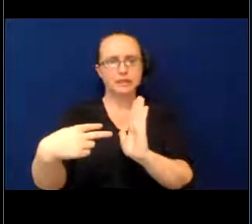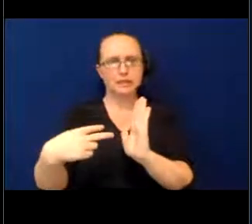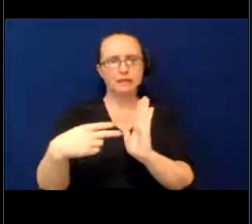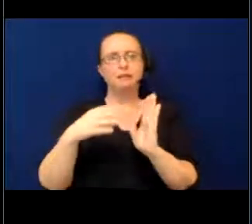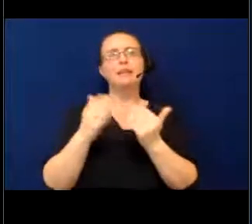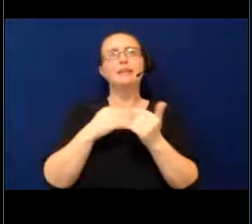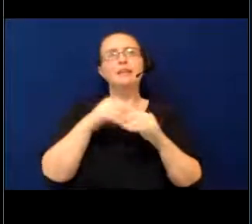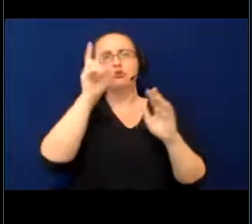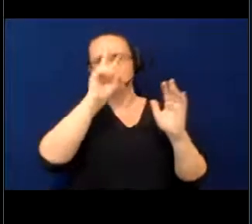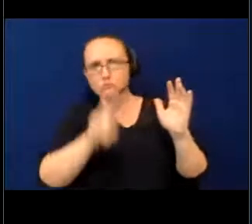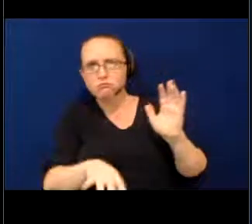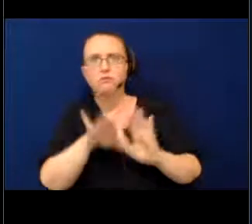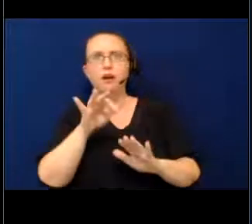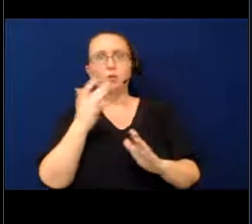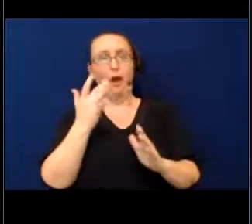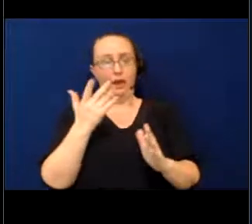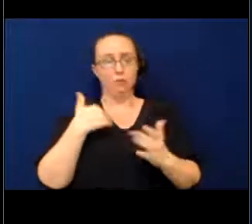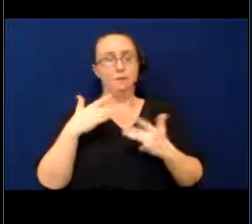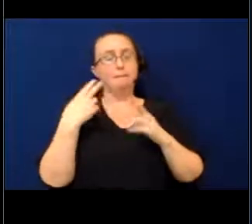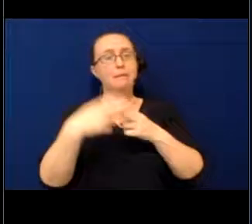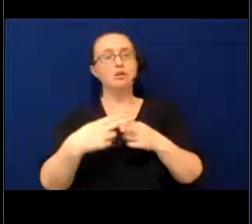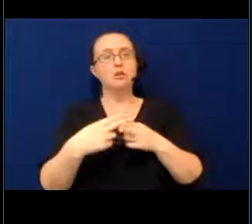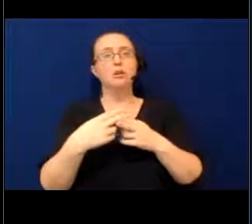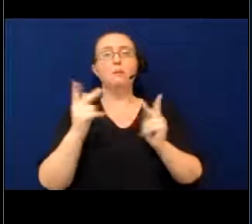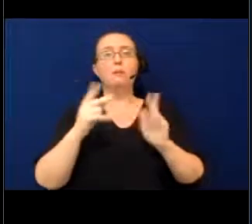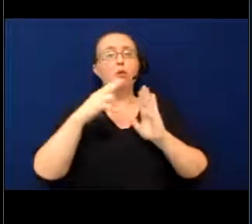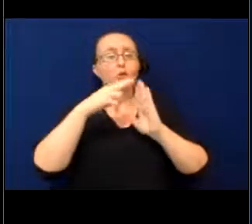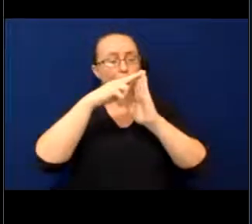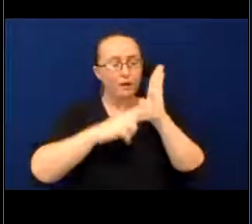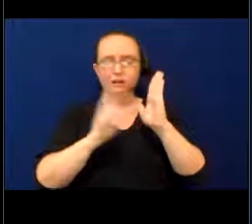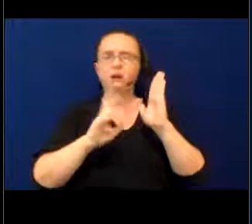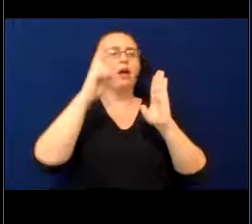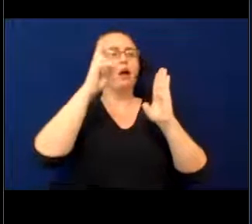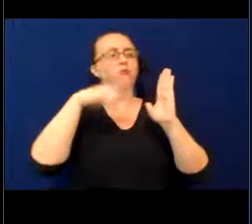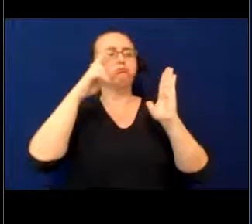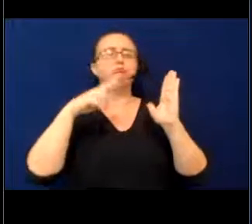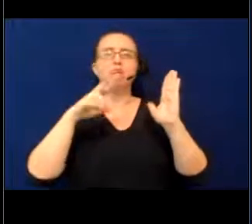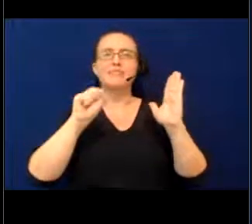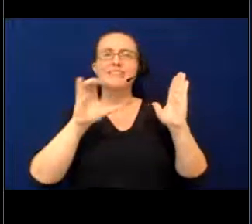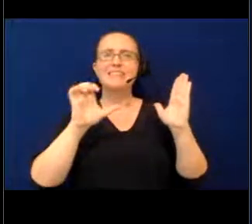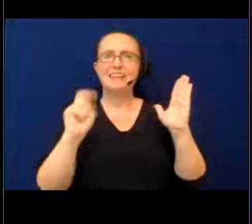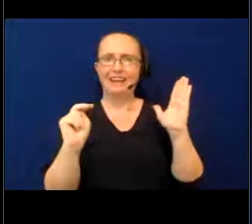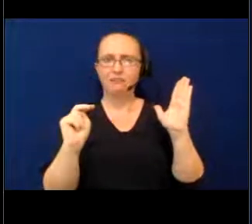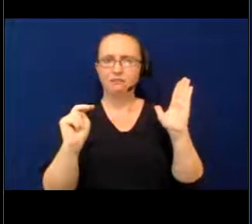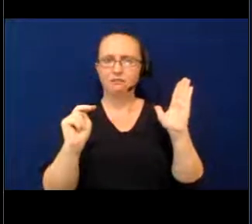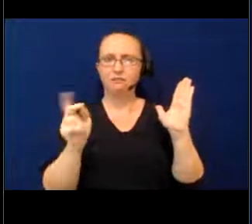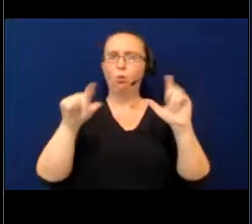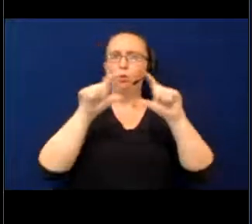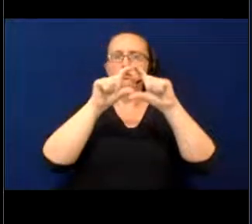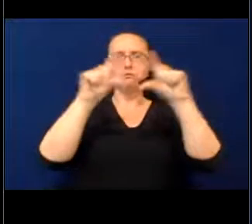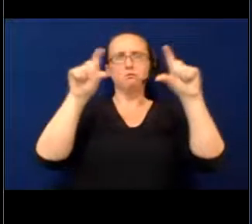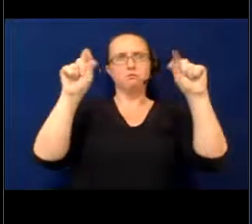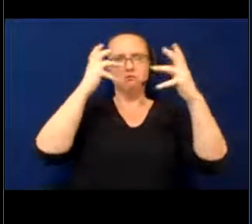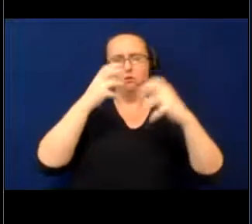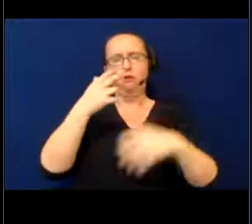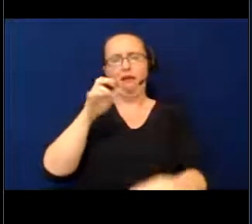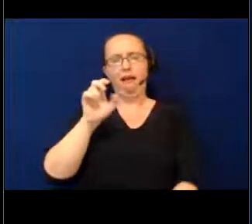that people scan things. So if people are scanning what you're reading, those headings help